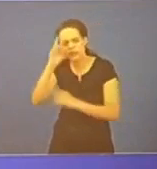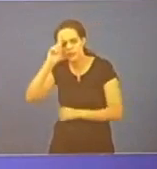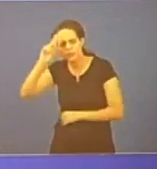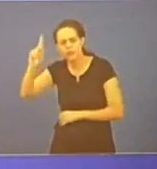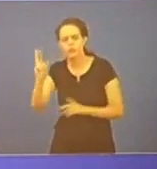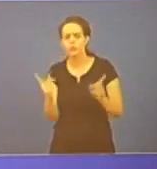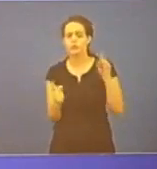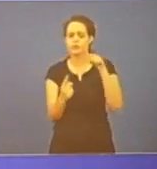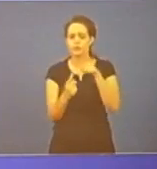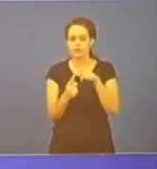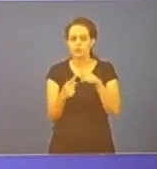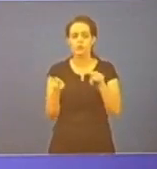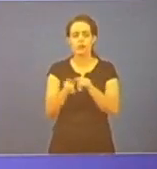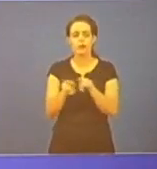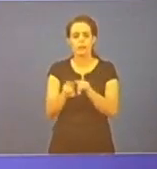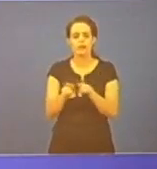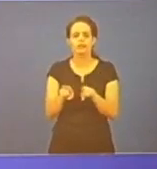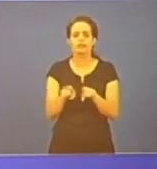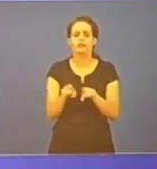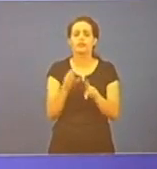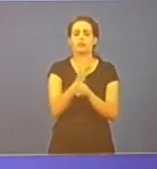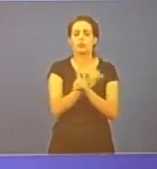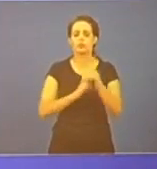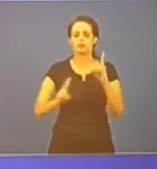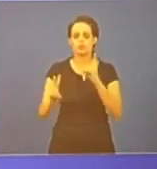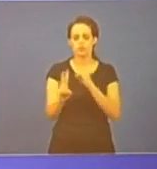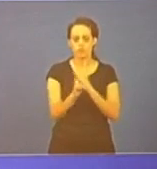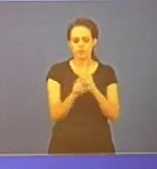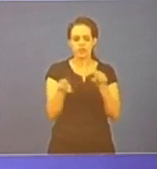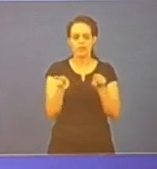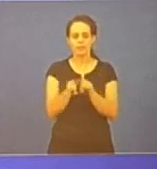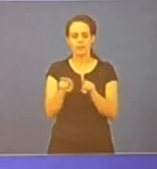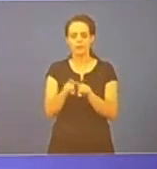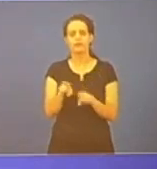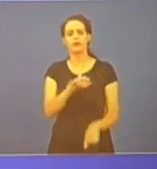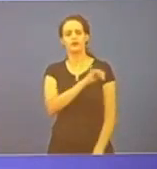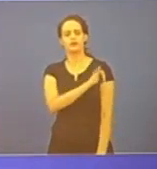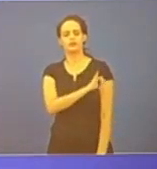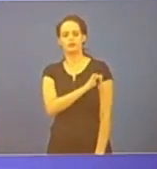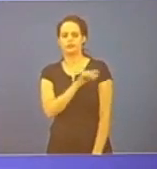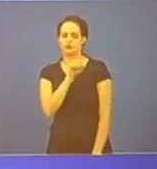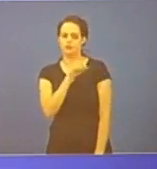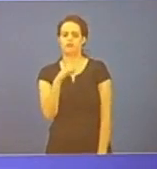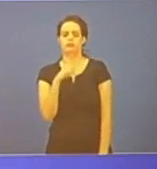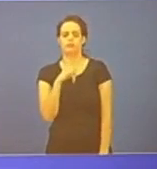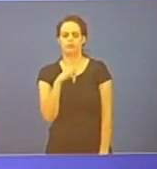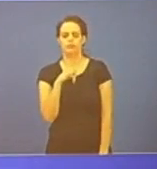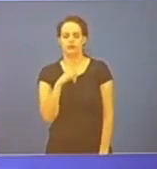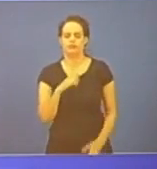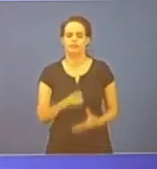evangelization. At the same time, a vigil with the youth in Barra Mansa, Rio de Janeiro.